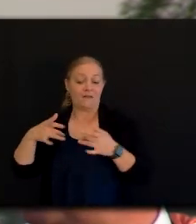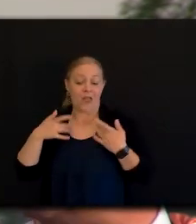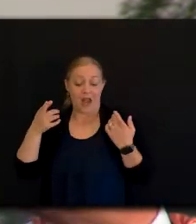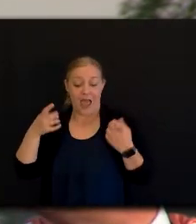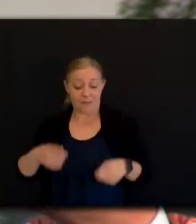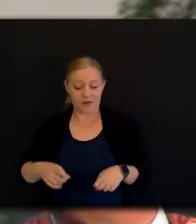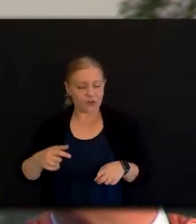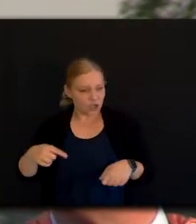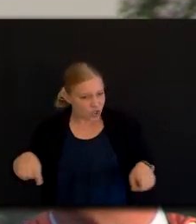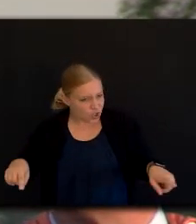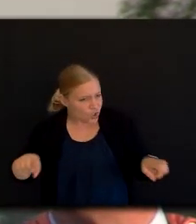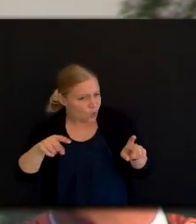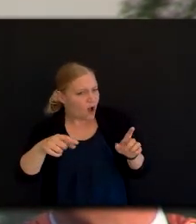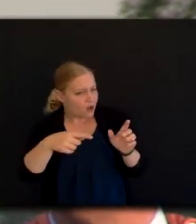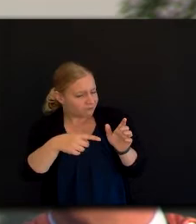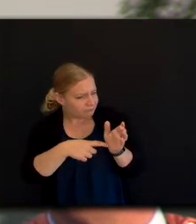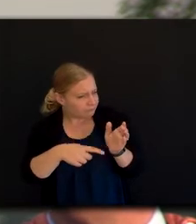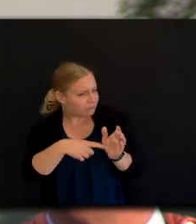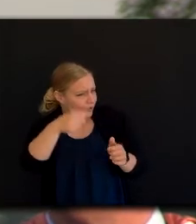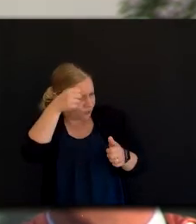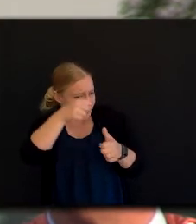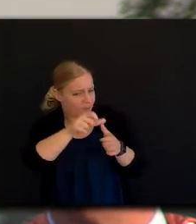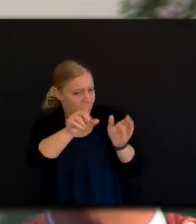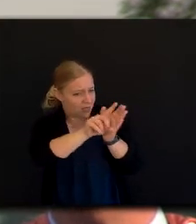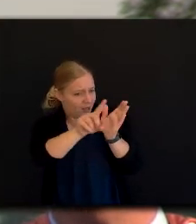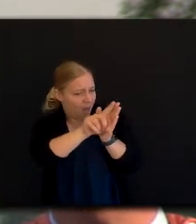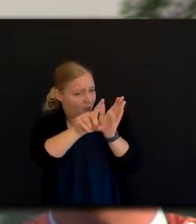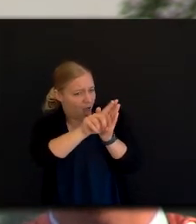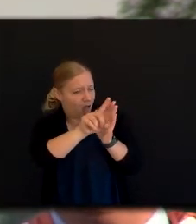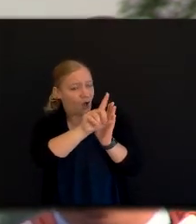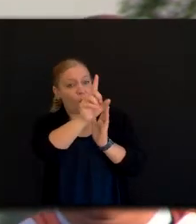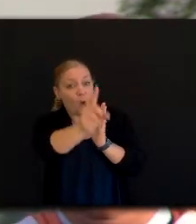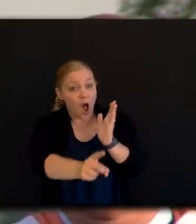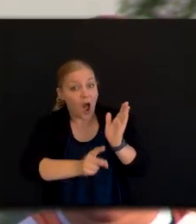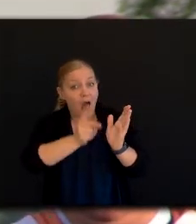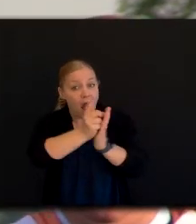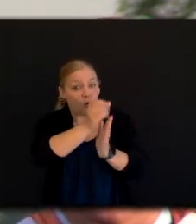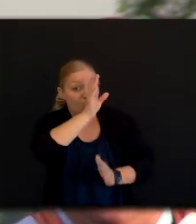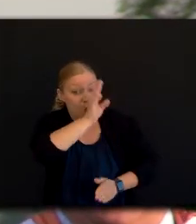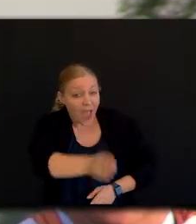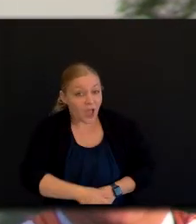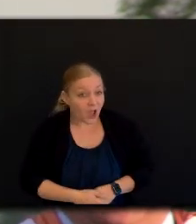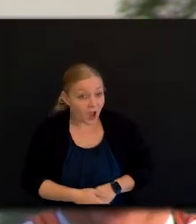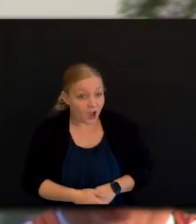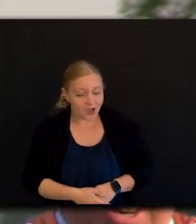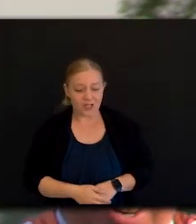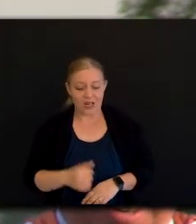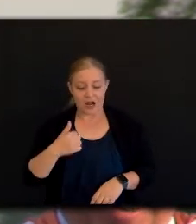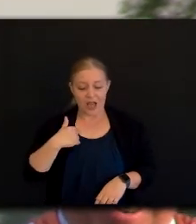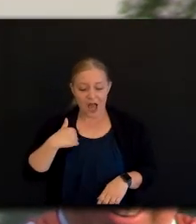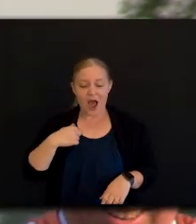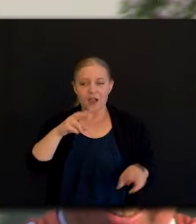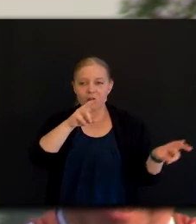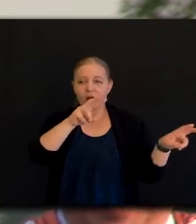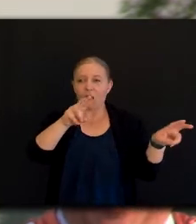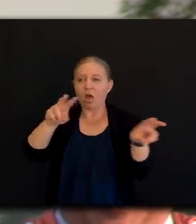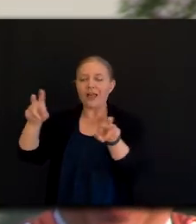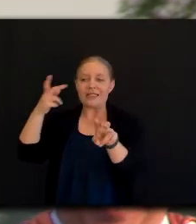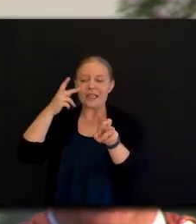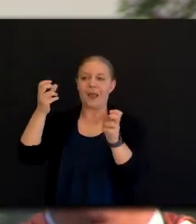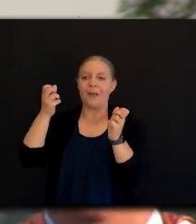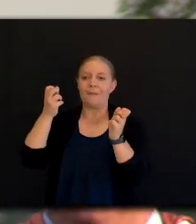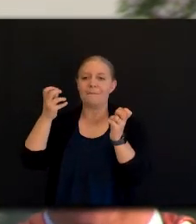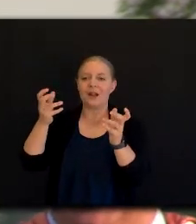does anyone remember the time that the bell rang for over an hour straight? As I look into the crowd, I see many